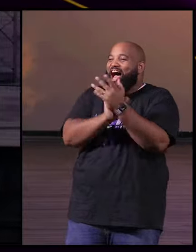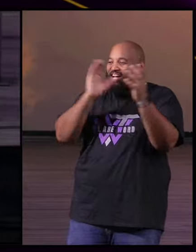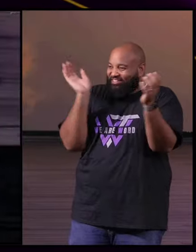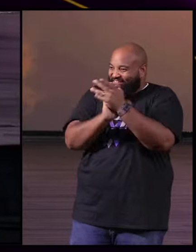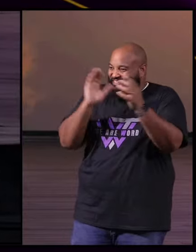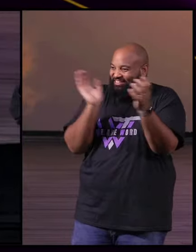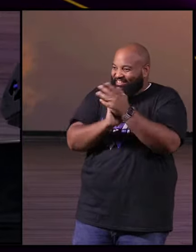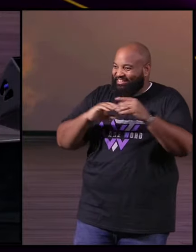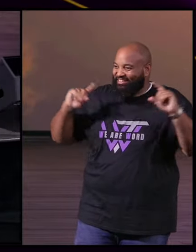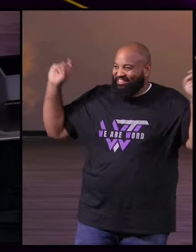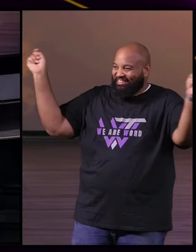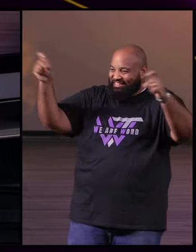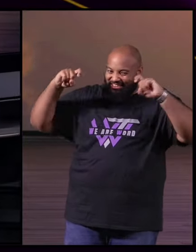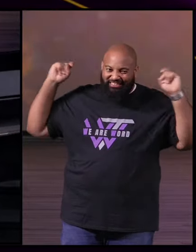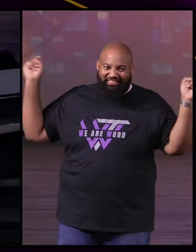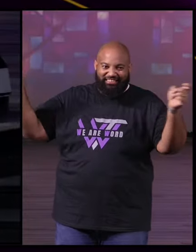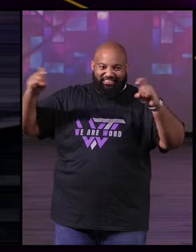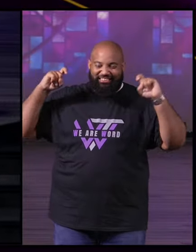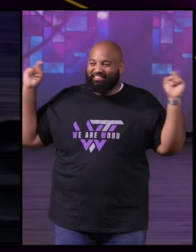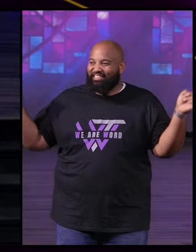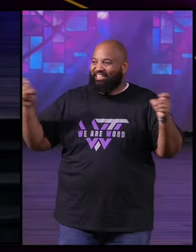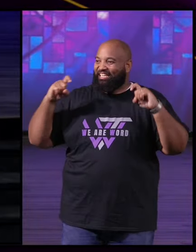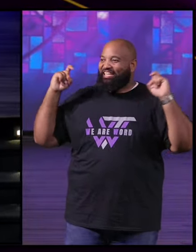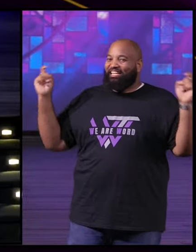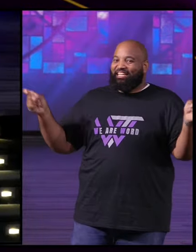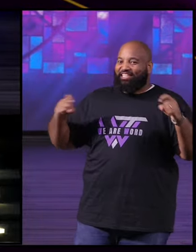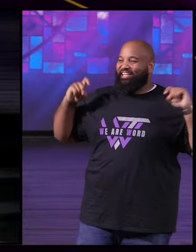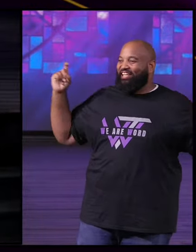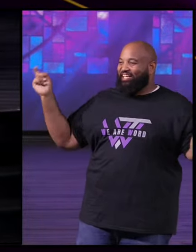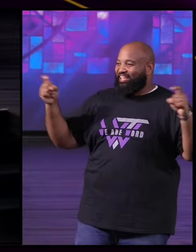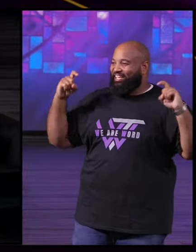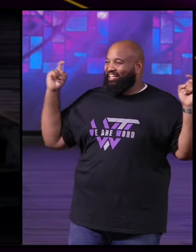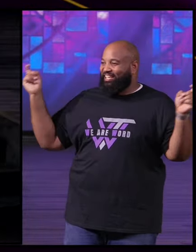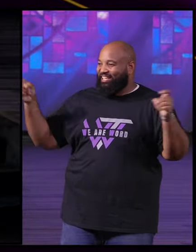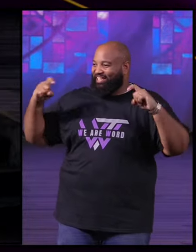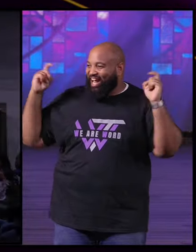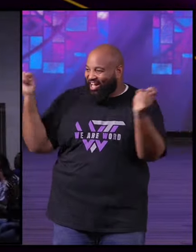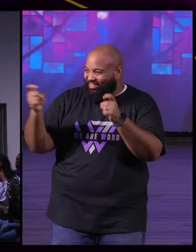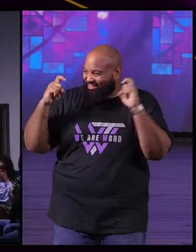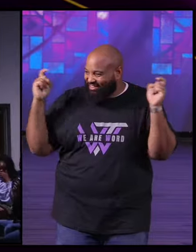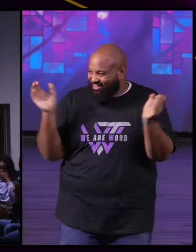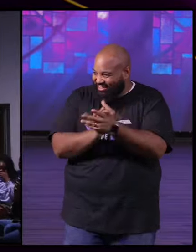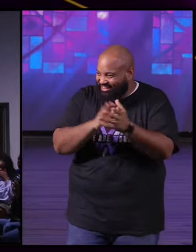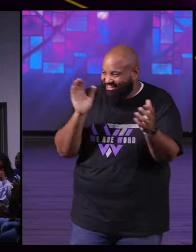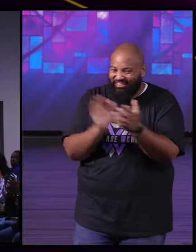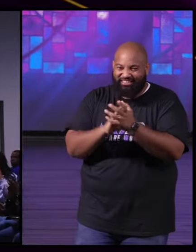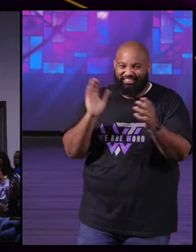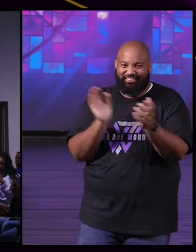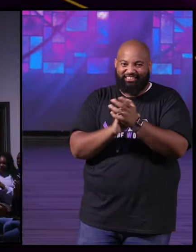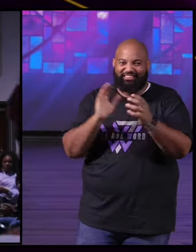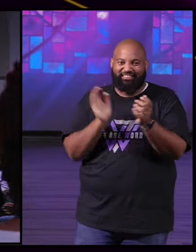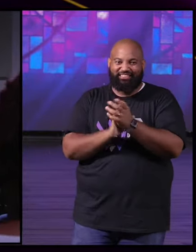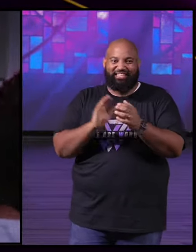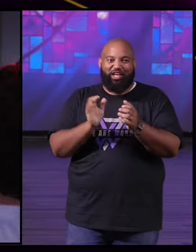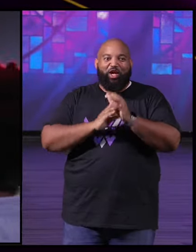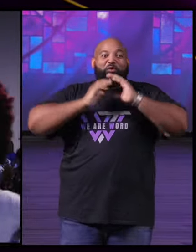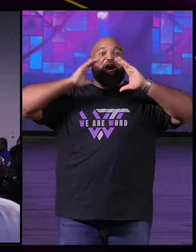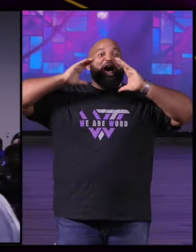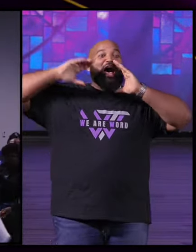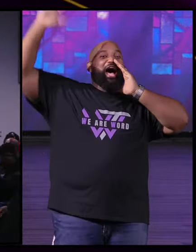announce who you are. I want to celebrate you. Come on, I want to celebrate you. Come on, family. Come on,